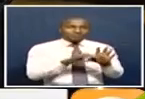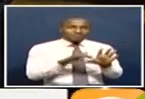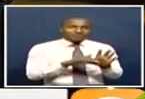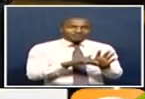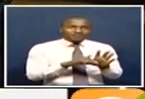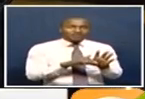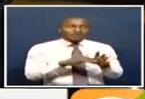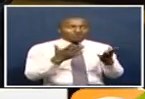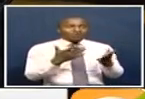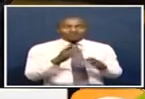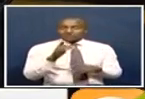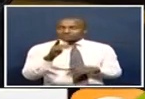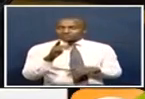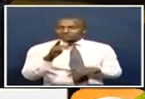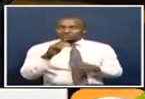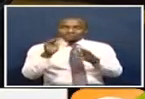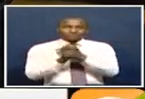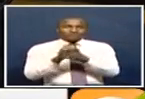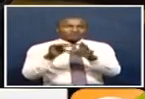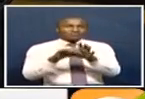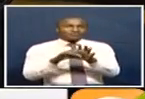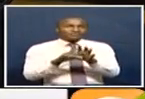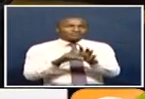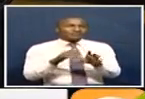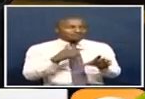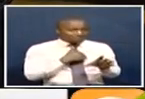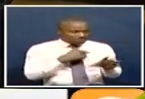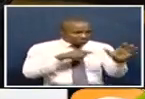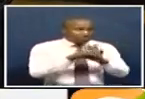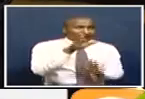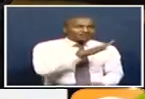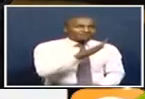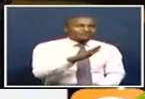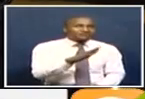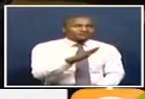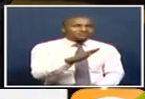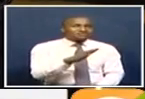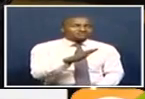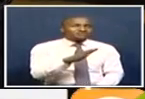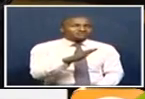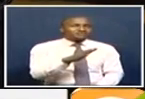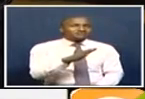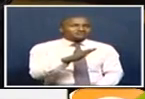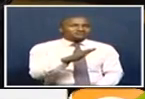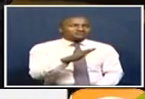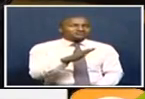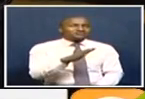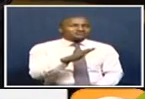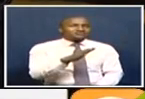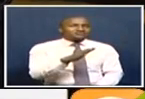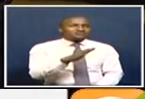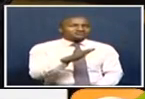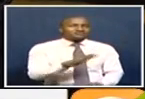a MAN member, to become Jubilee member, so that I go to parliament. When I'm leading 2.5 million people behind